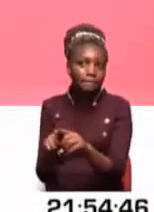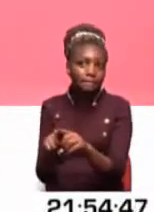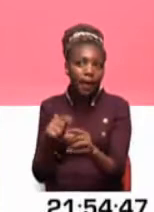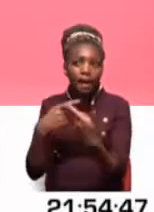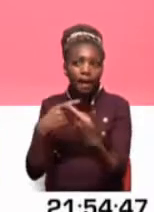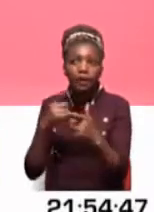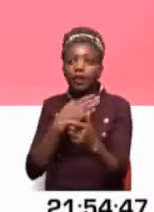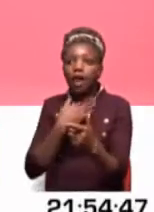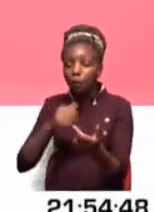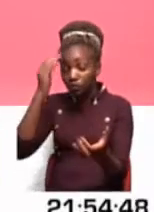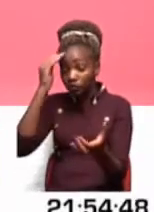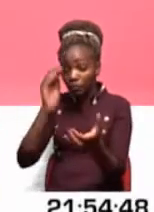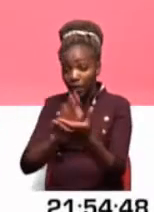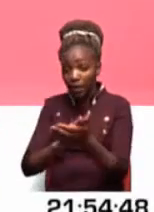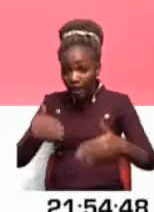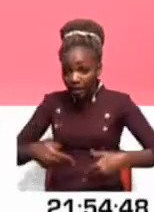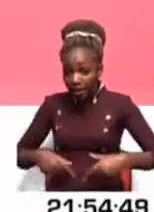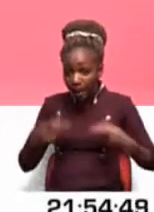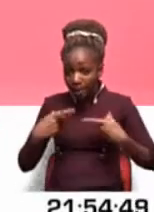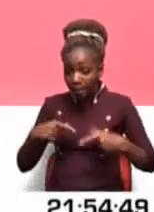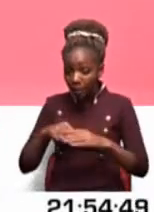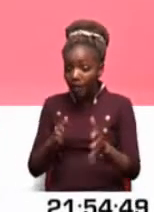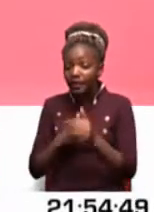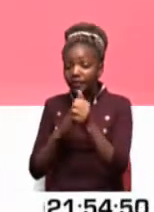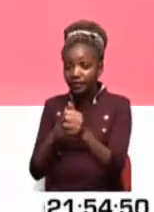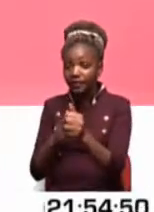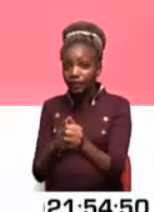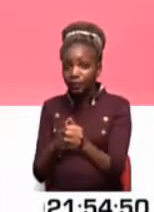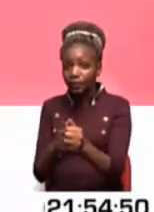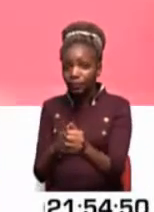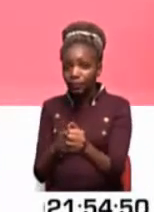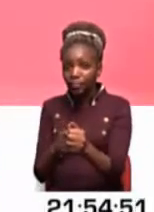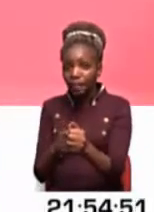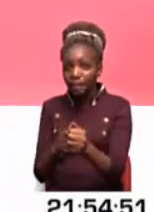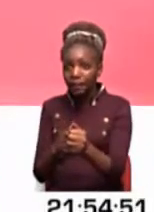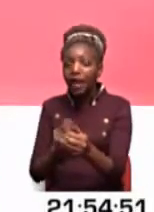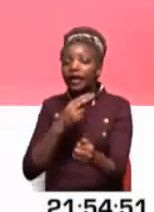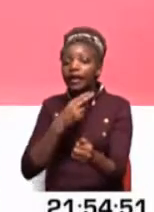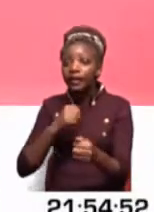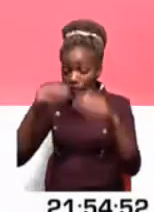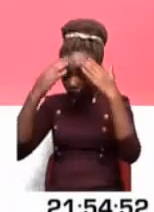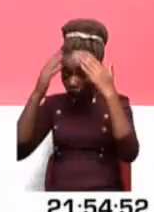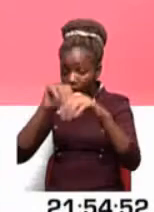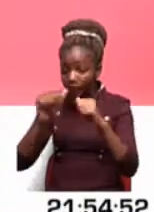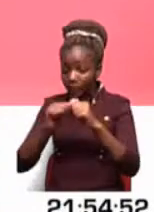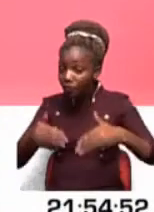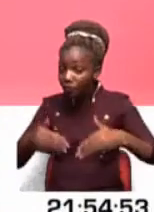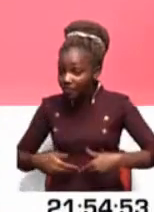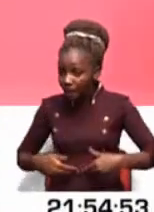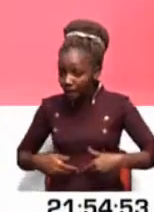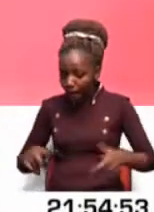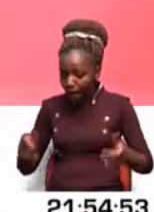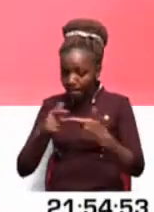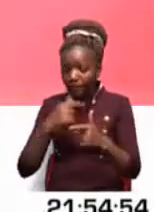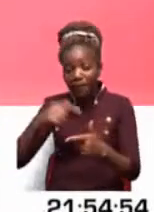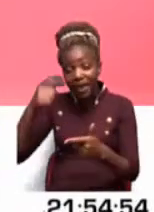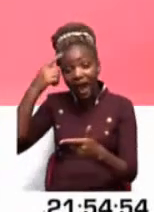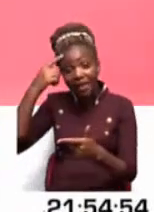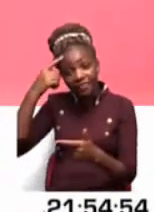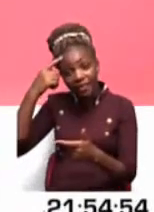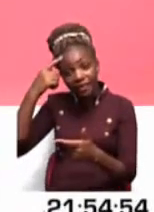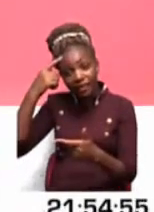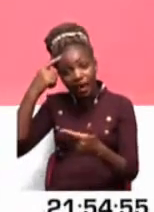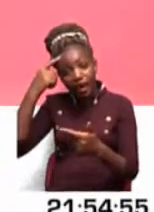believe that young people in leadership are best placed to articulate issues of young people themselves. But I think the young people out there listening to